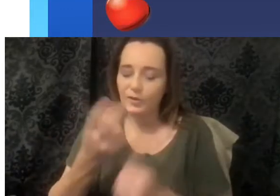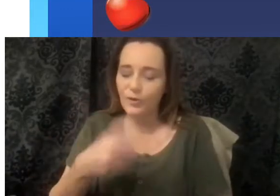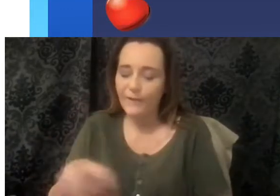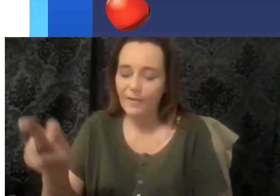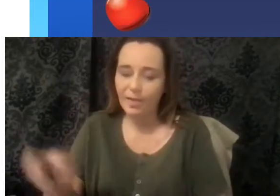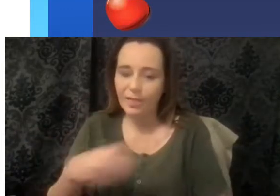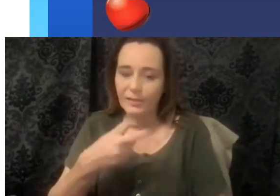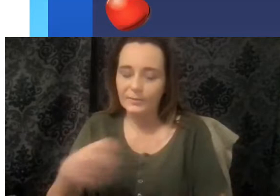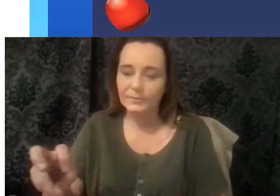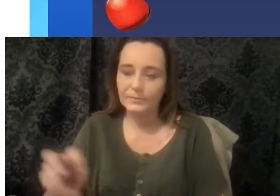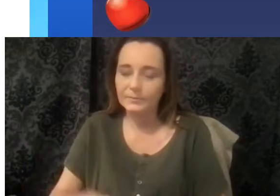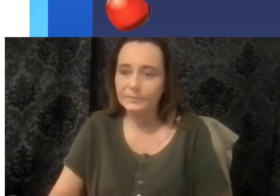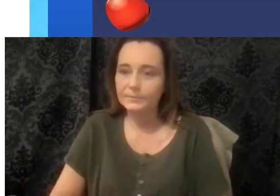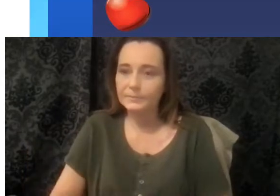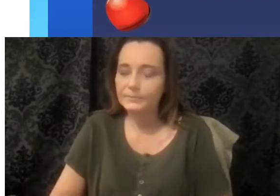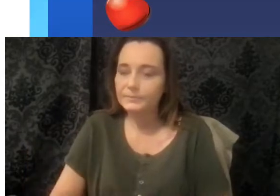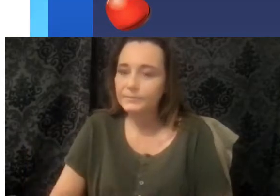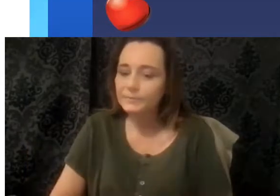There was issue with how bad,